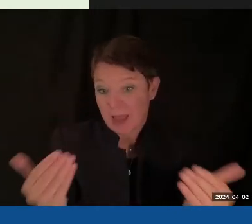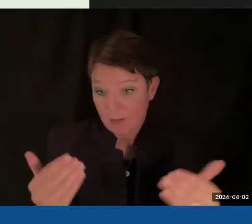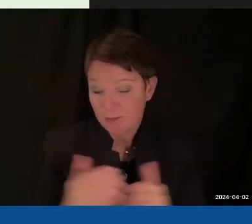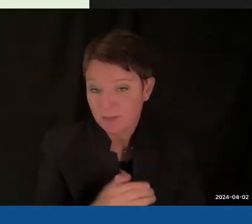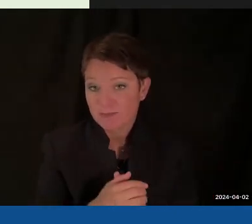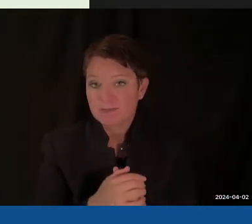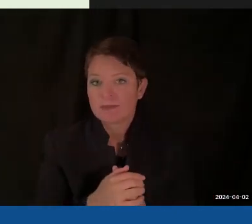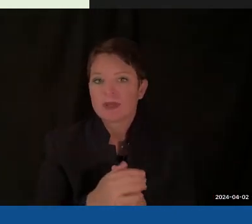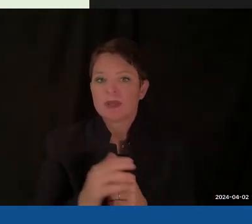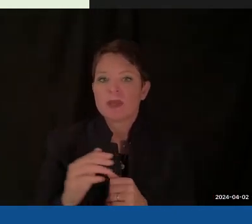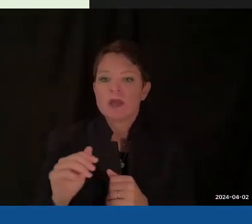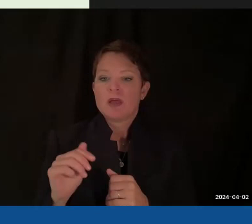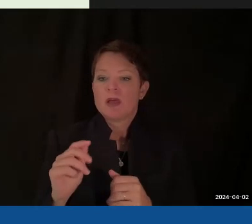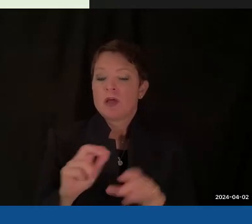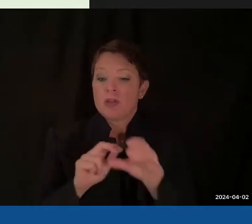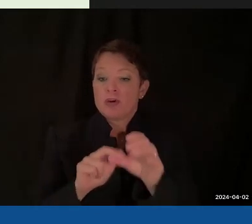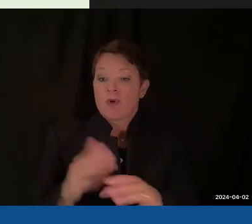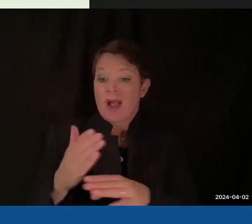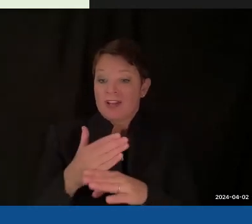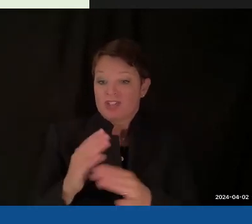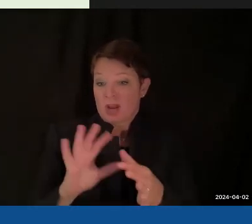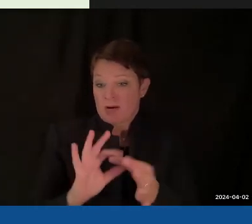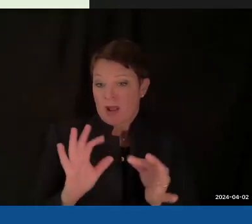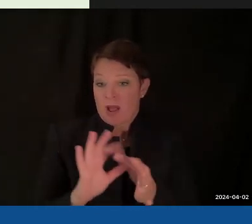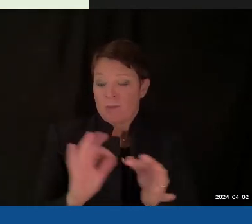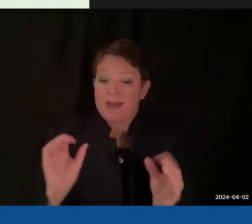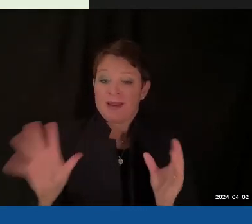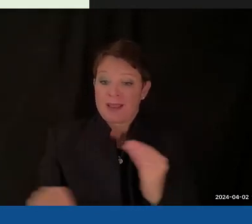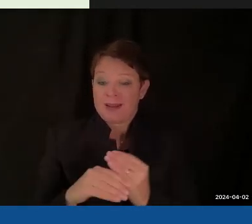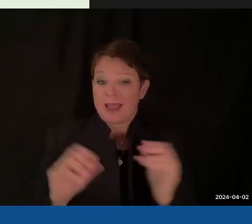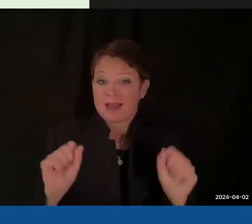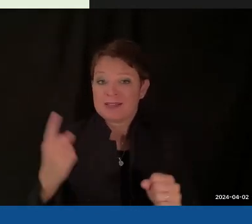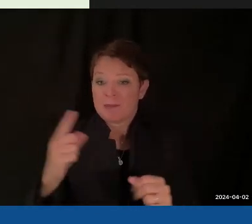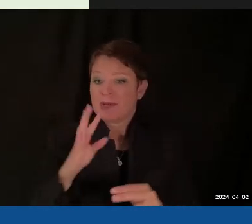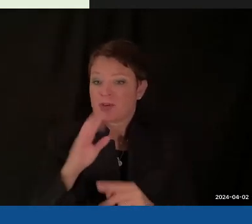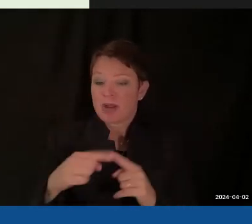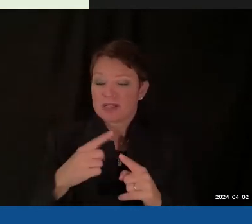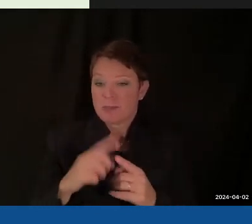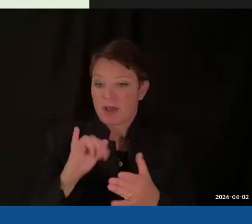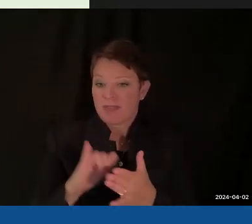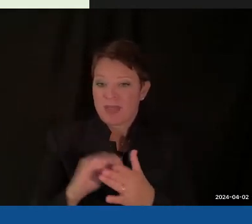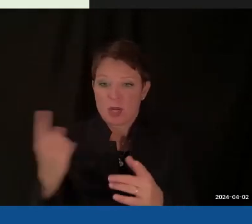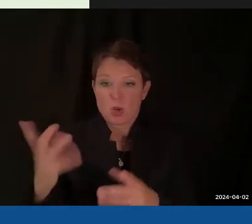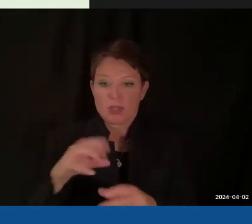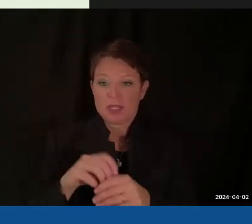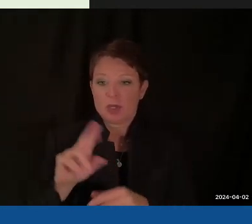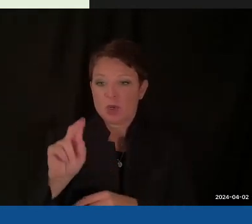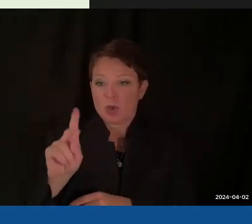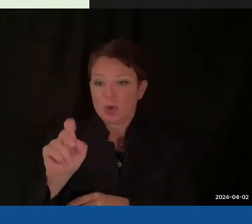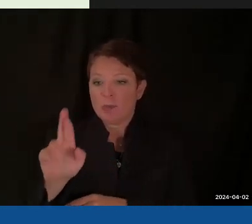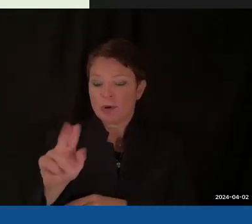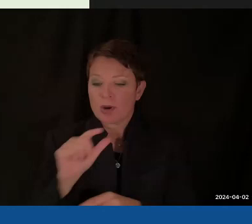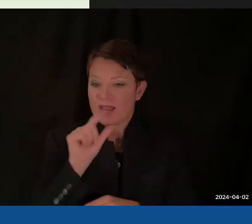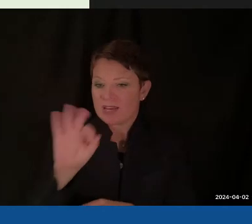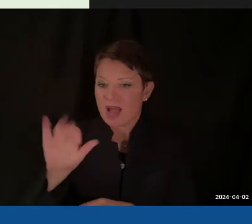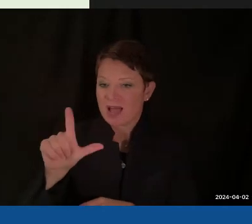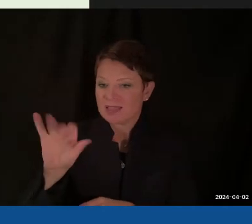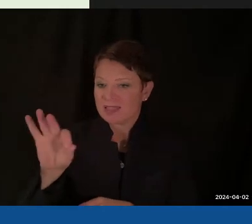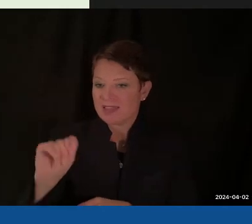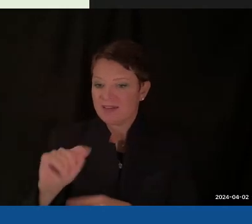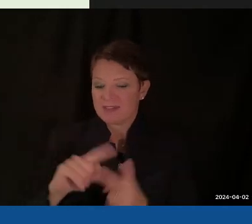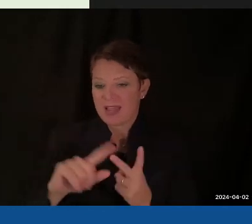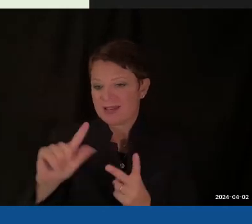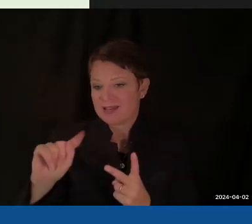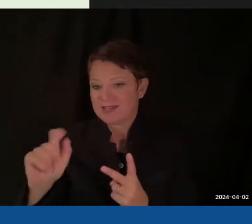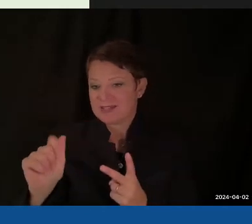Sherveen, I can jump in and take the ride share comment. Someone spoke about it only including Uber and not Lyft and other